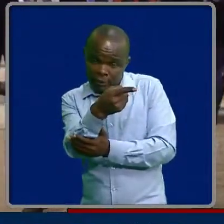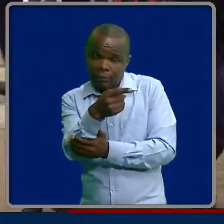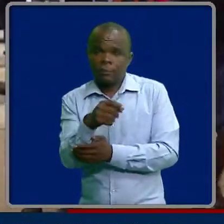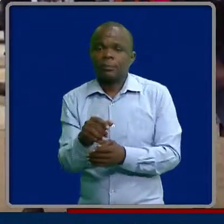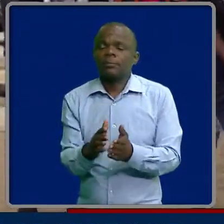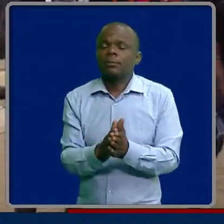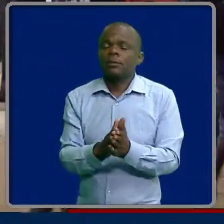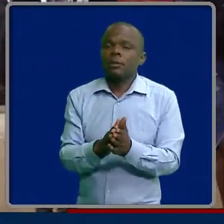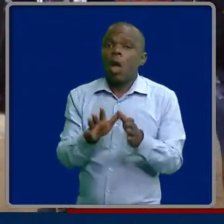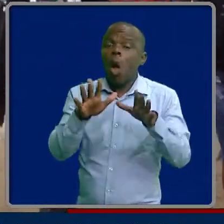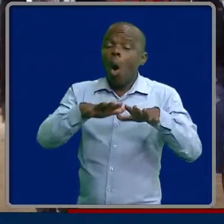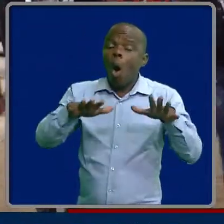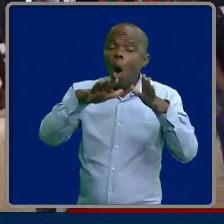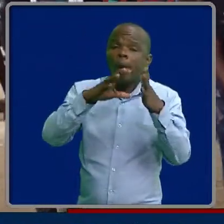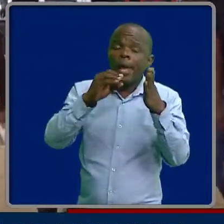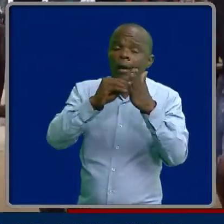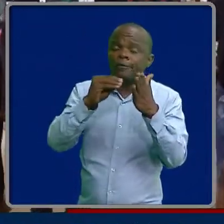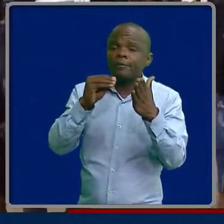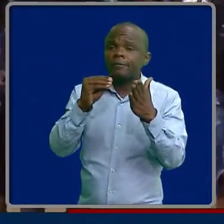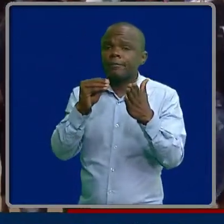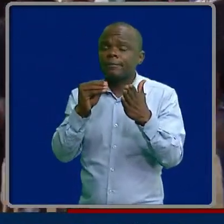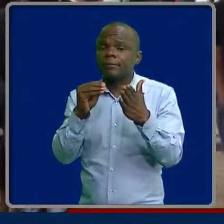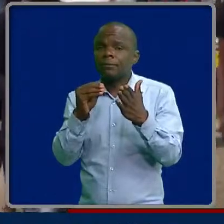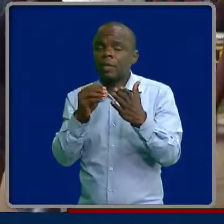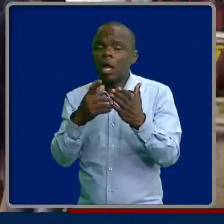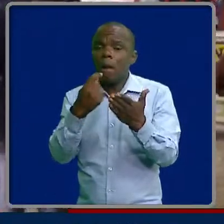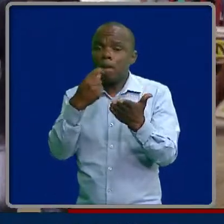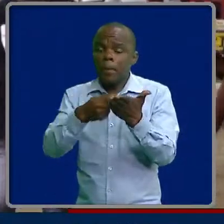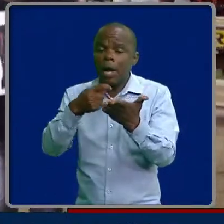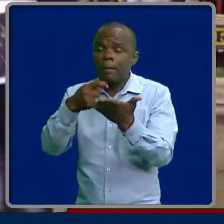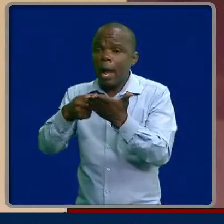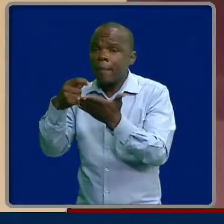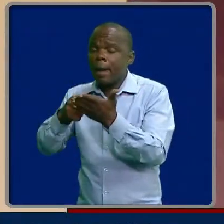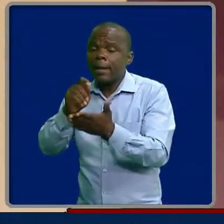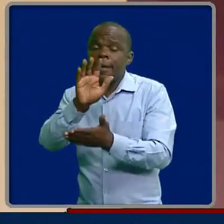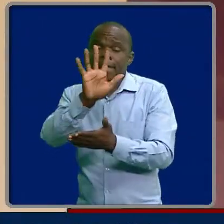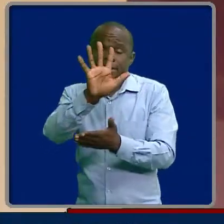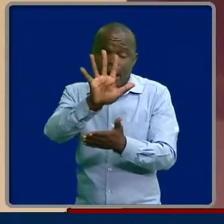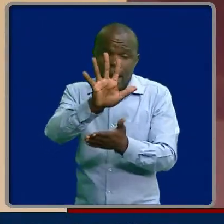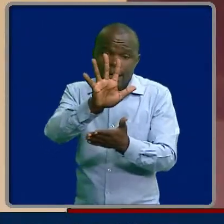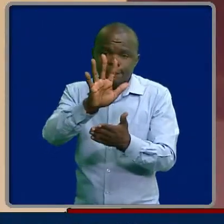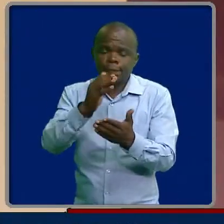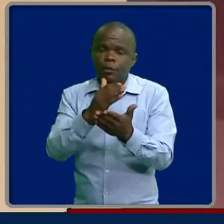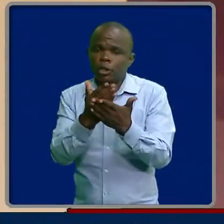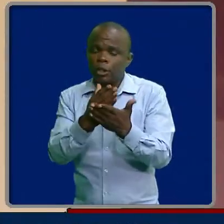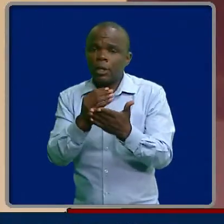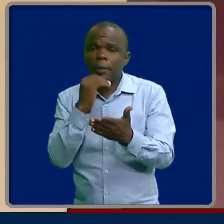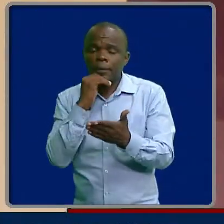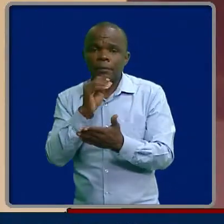So all of them, some of them have bought all the 5 shares, so they have